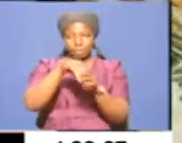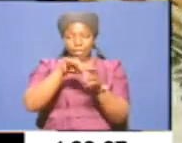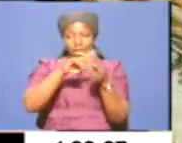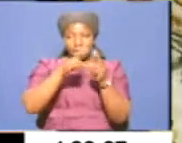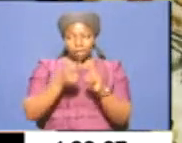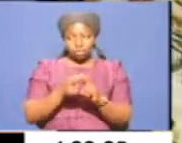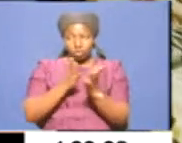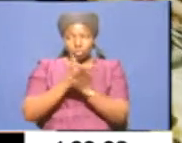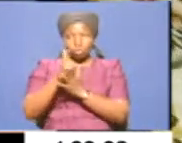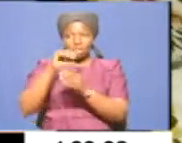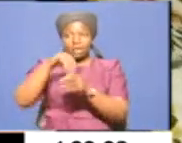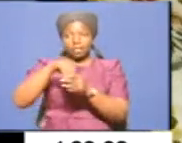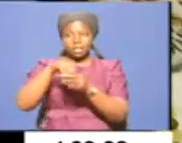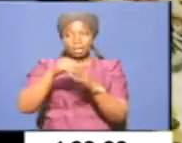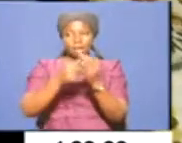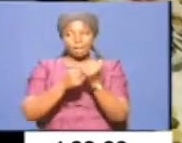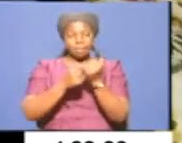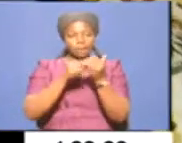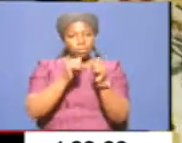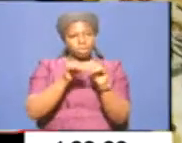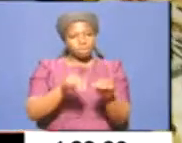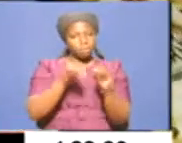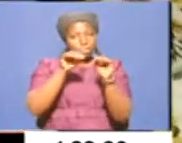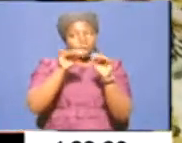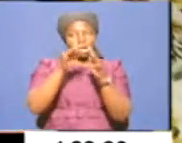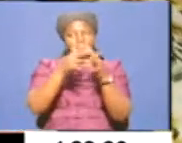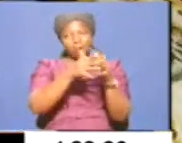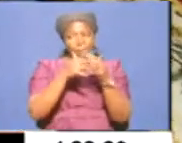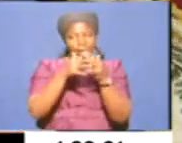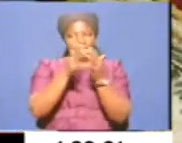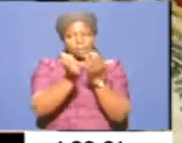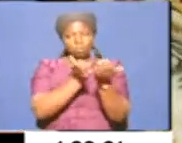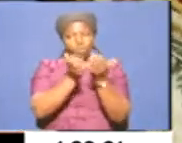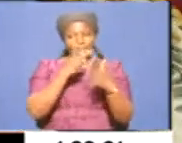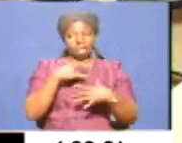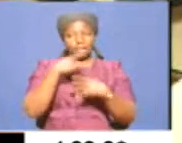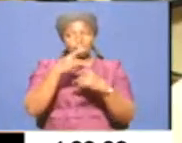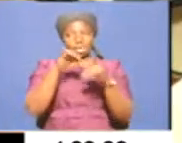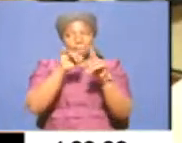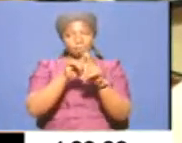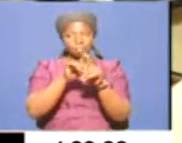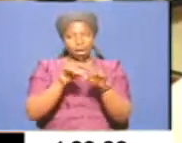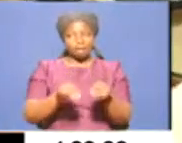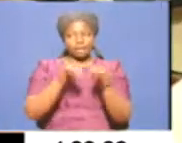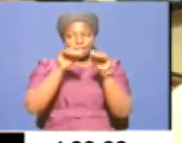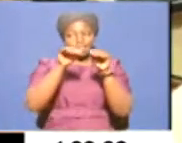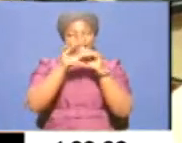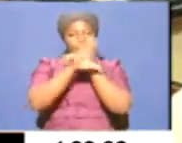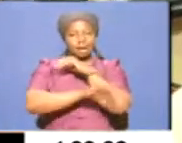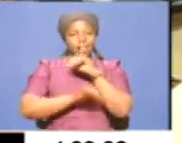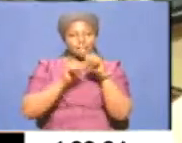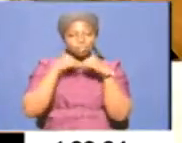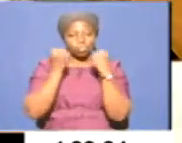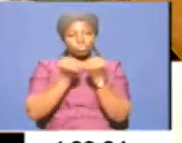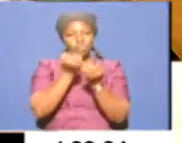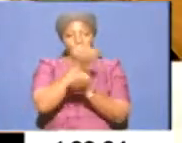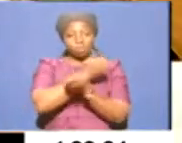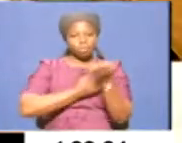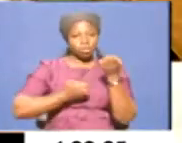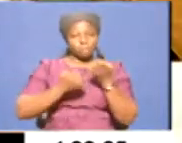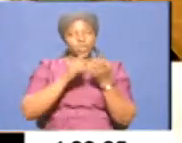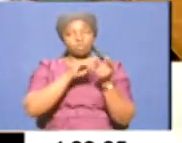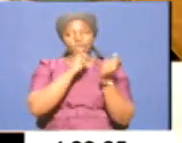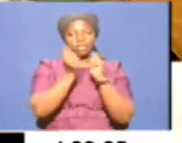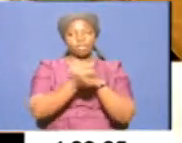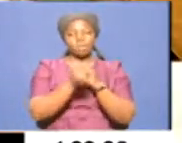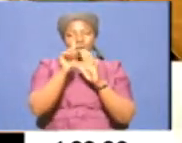in partnerships that promote American business interests while advancing the country's socio-economic transformation agenda. The Kenyan